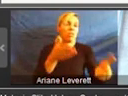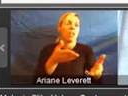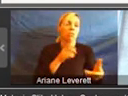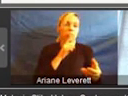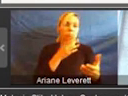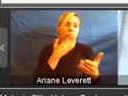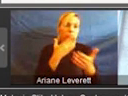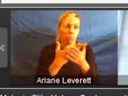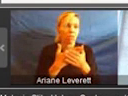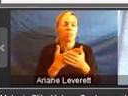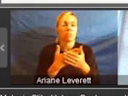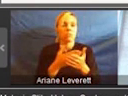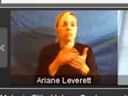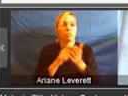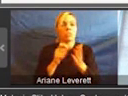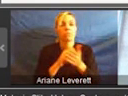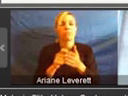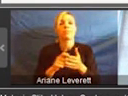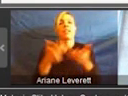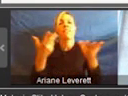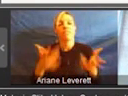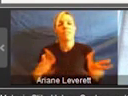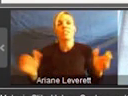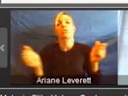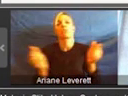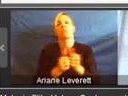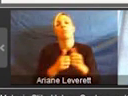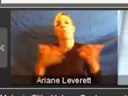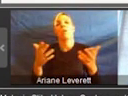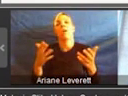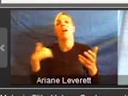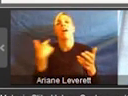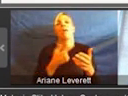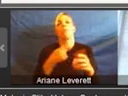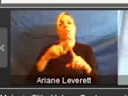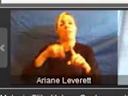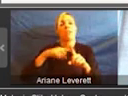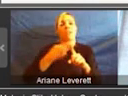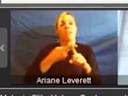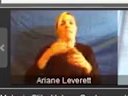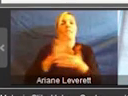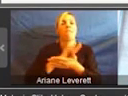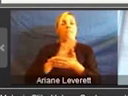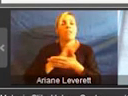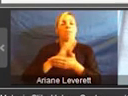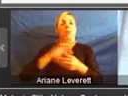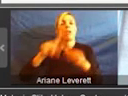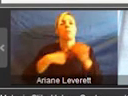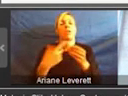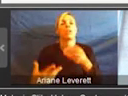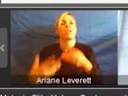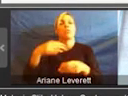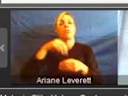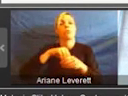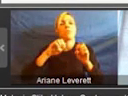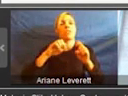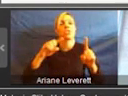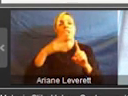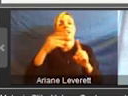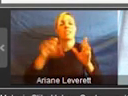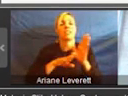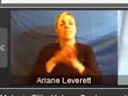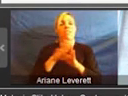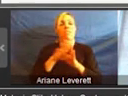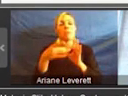like always, with our film on Inclusive Education and Development Cooperation. We hope you will enjoy it. Please remember we will be here for